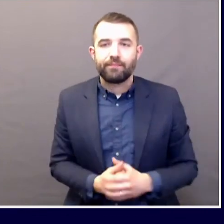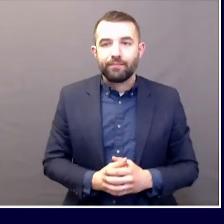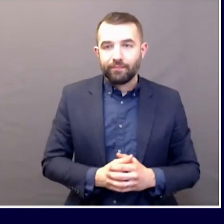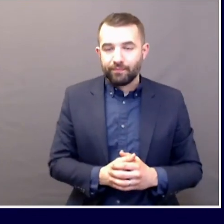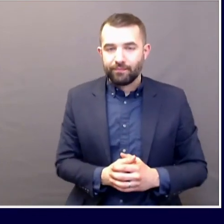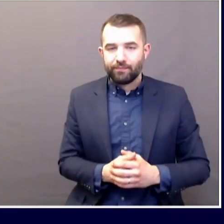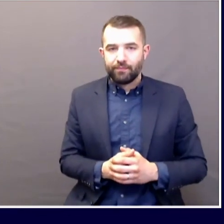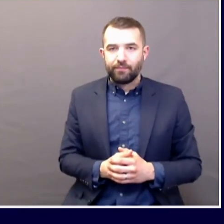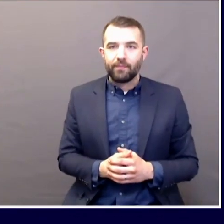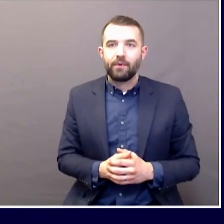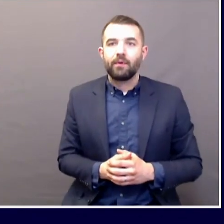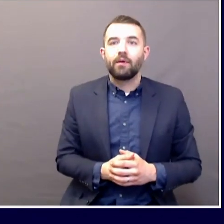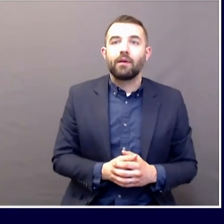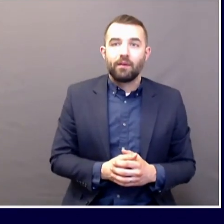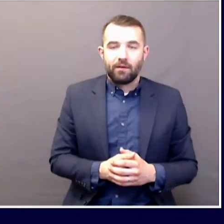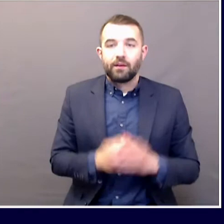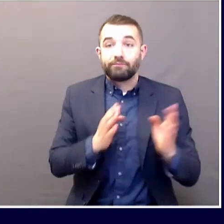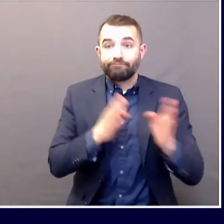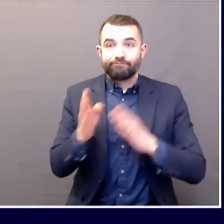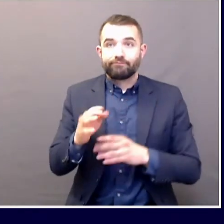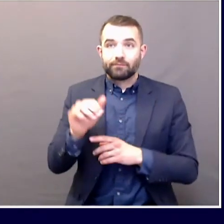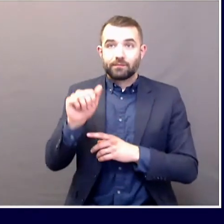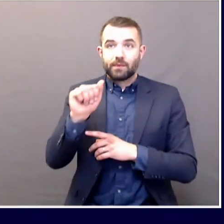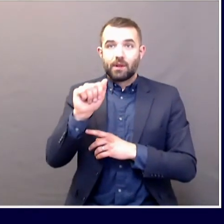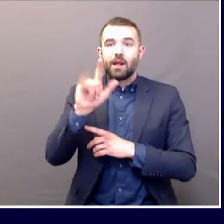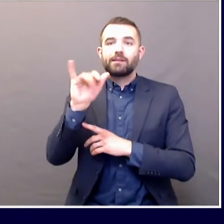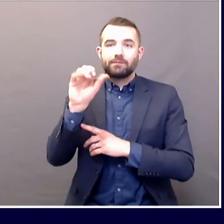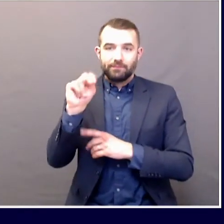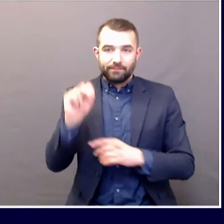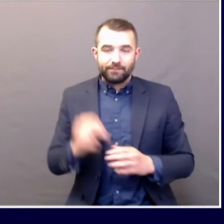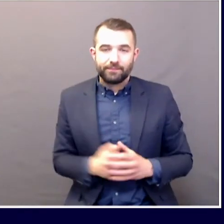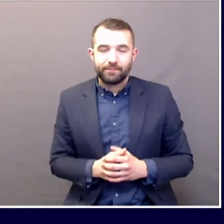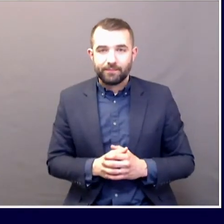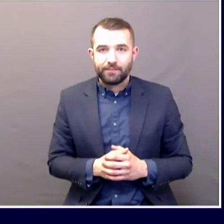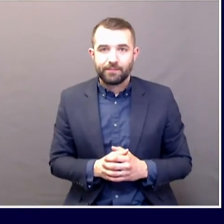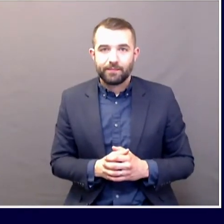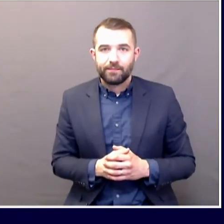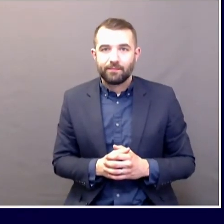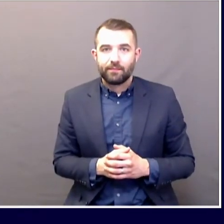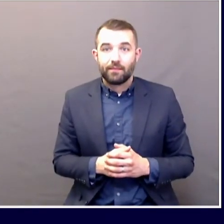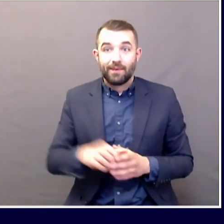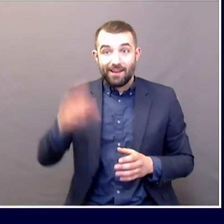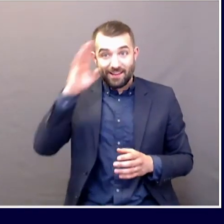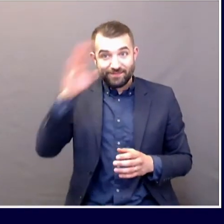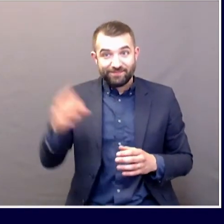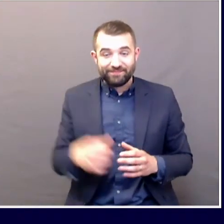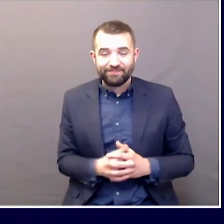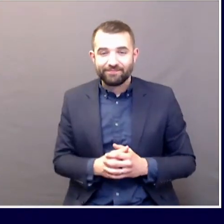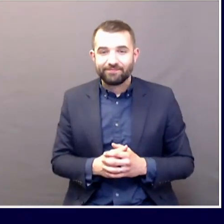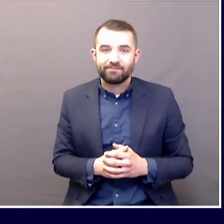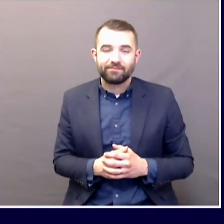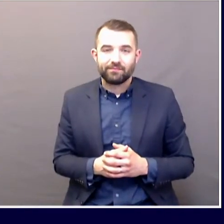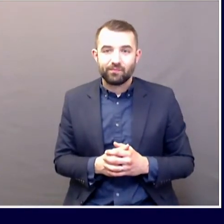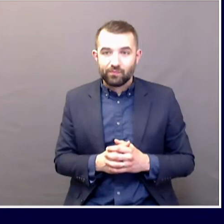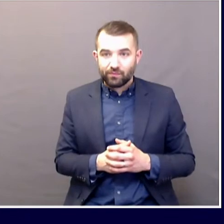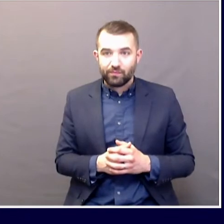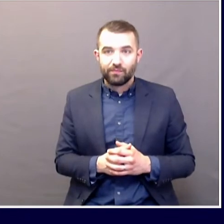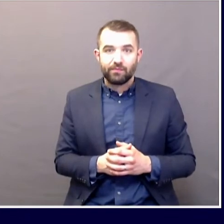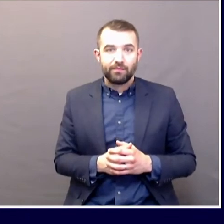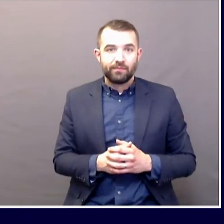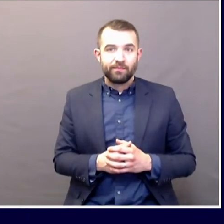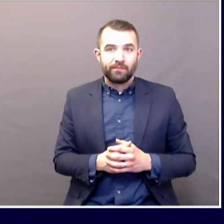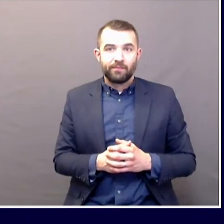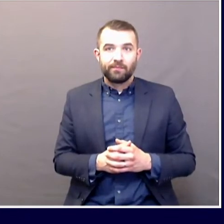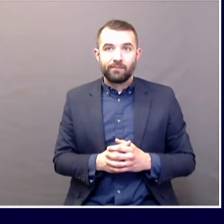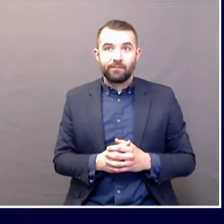Let me turn over to Allison Ross next. Hi, Dr. Shah. Thanks so much for taking my question today. So down in